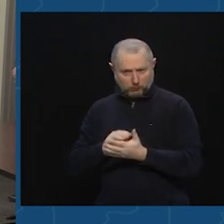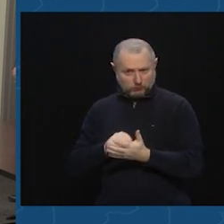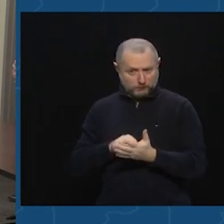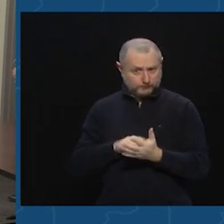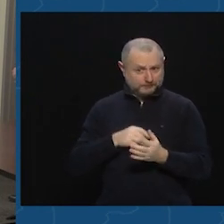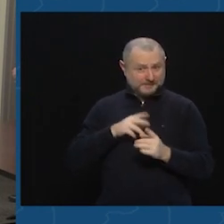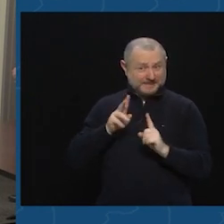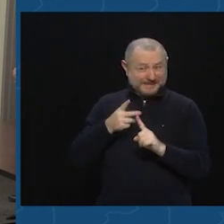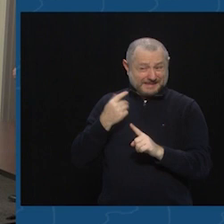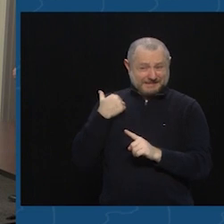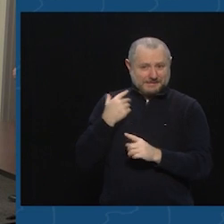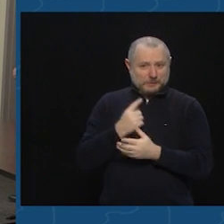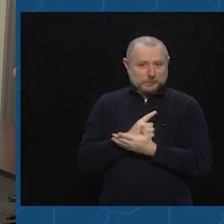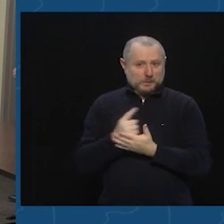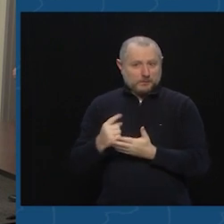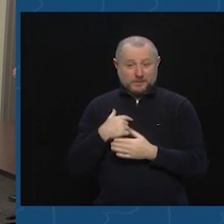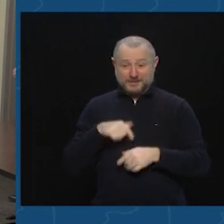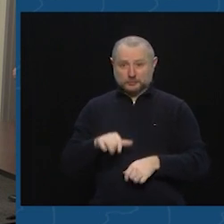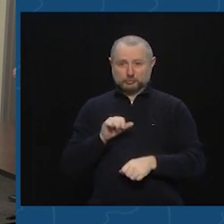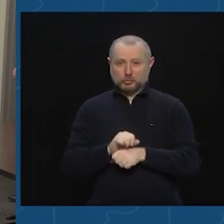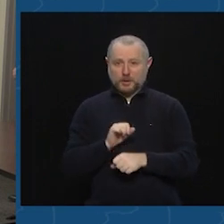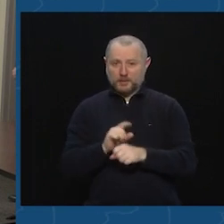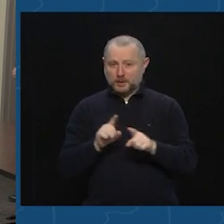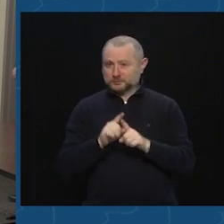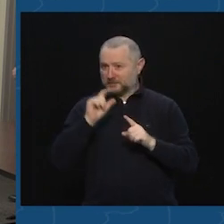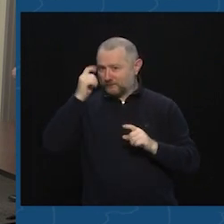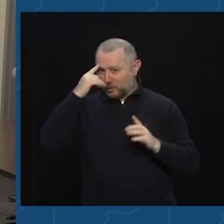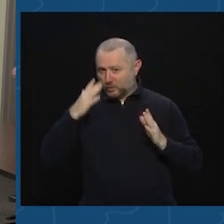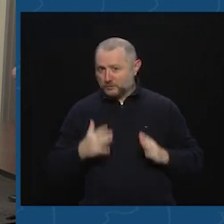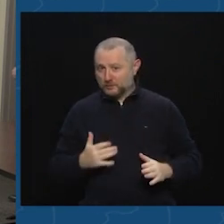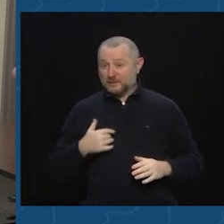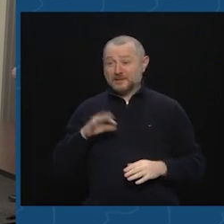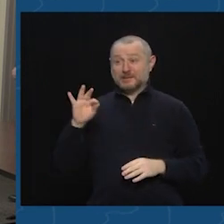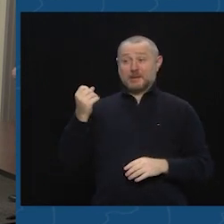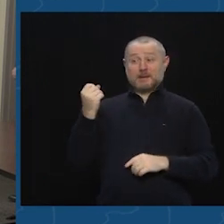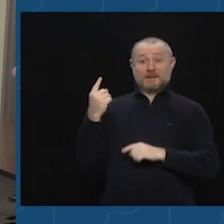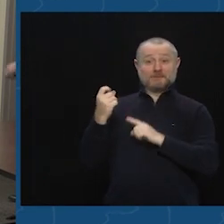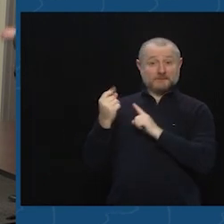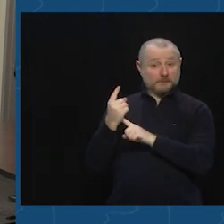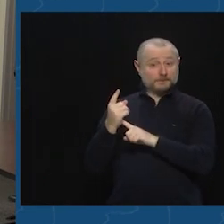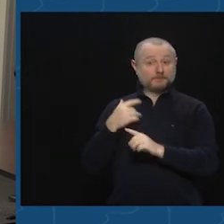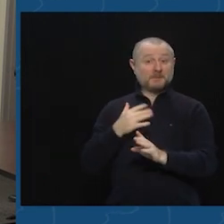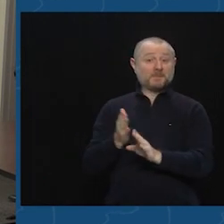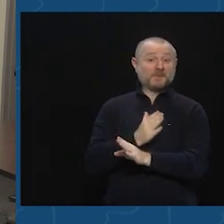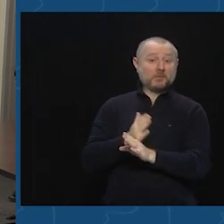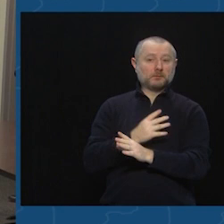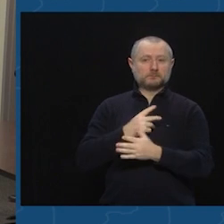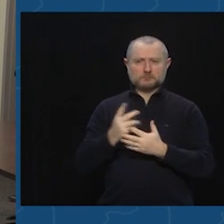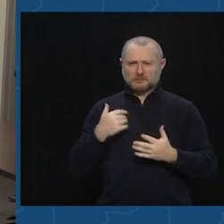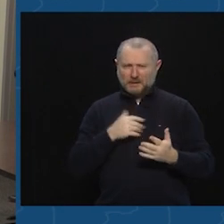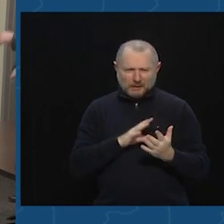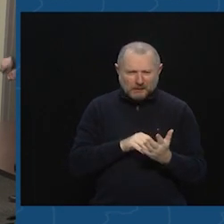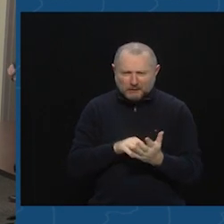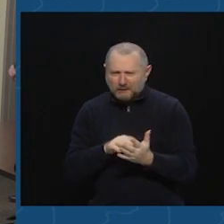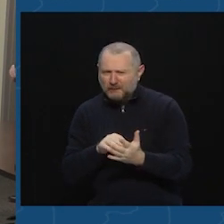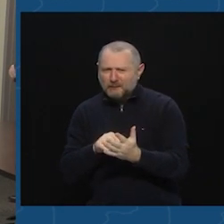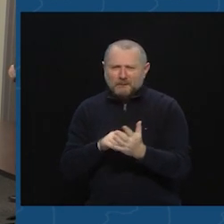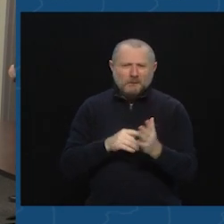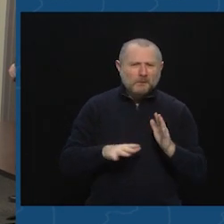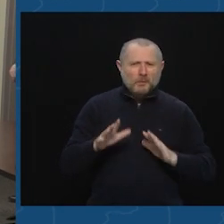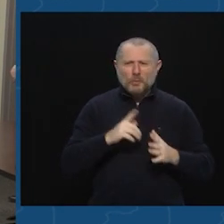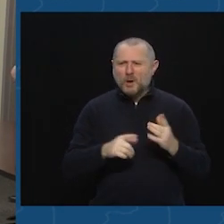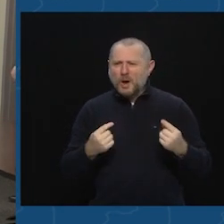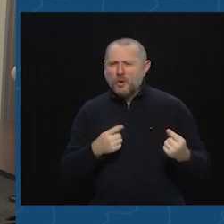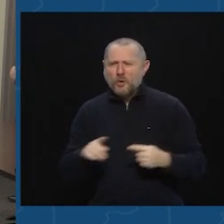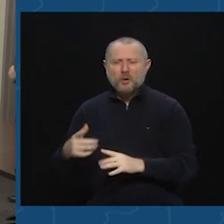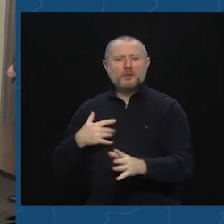understood that there were threats that need to be assessed, and I convened individuals here to make sure that I was aware of what was going on, as well as working with our other partners. And so